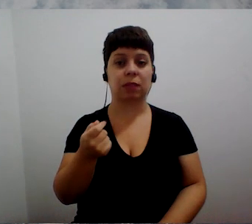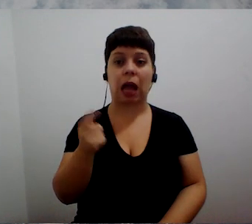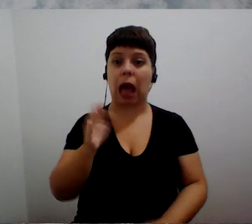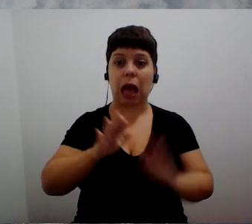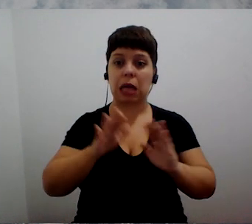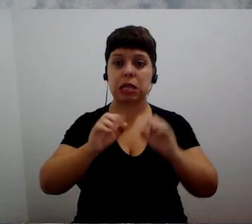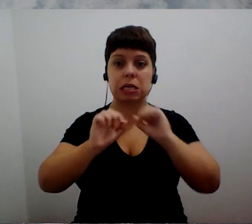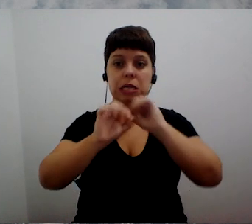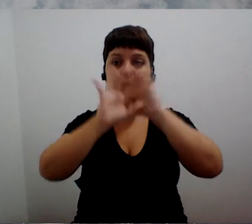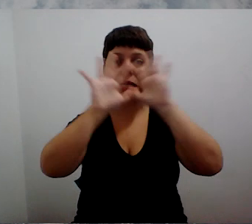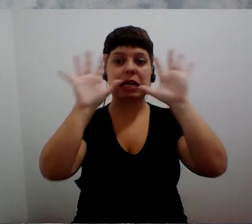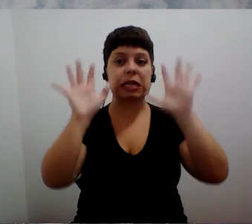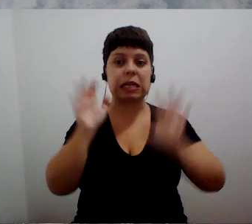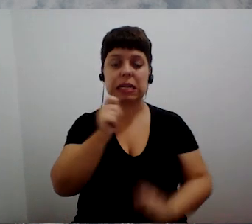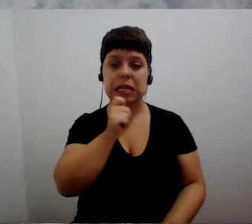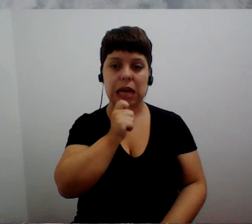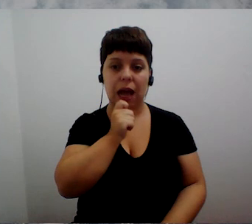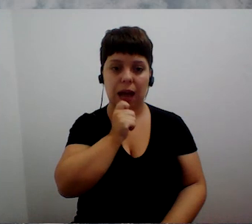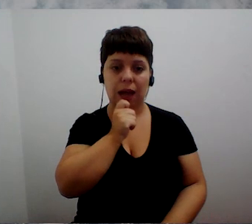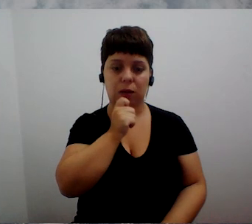something that is not completely